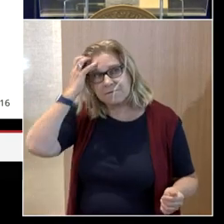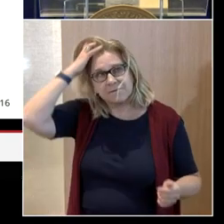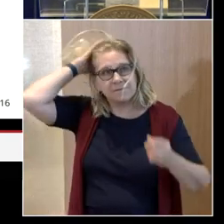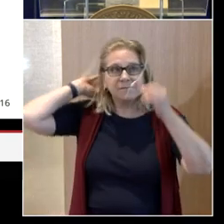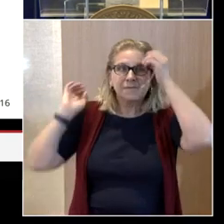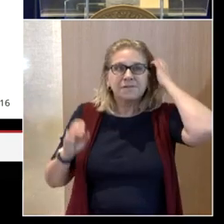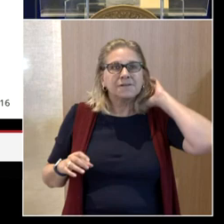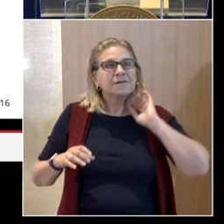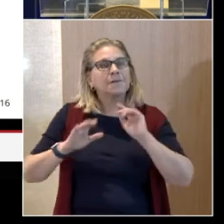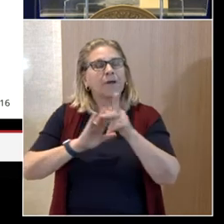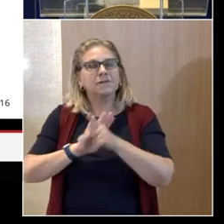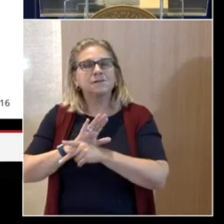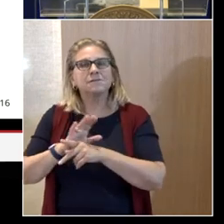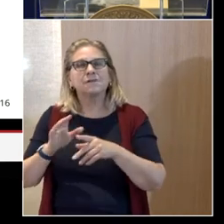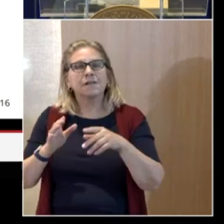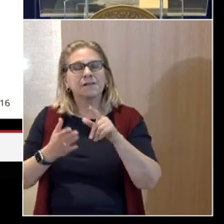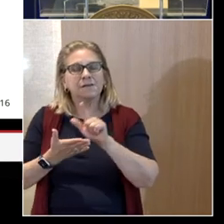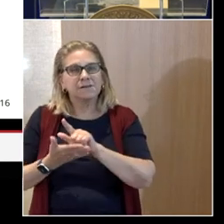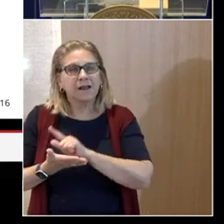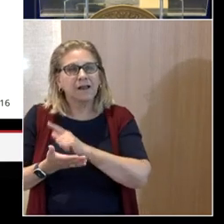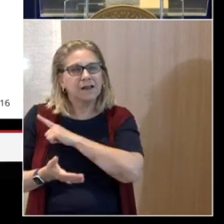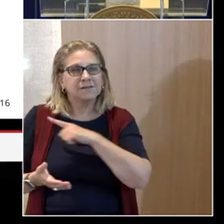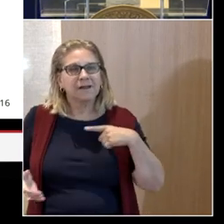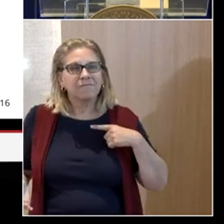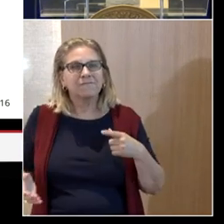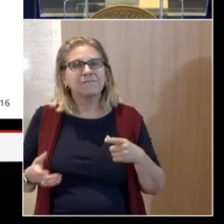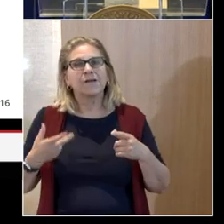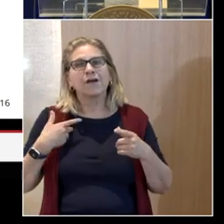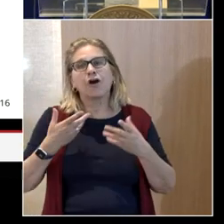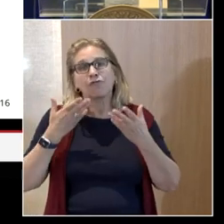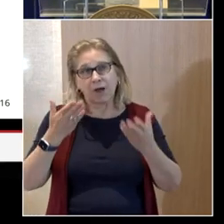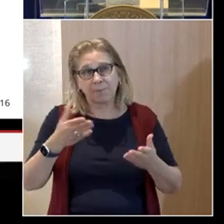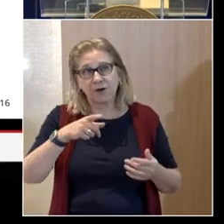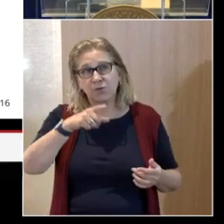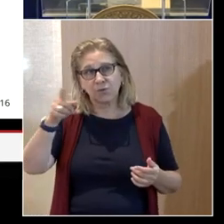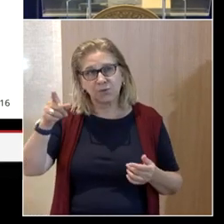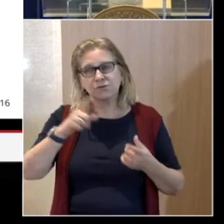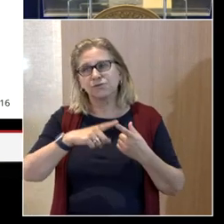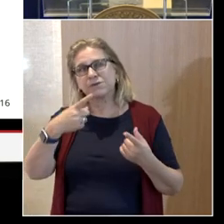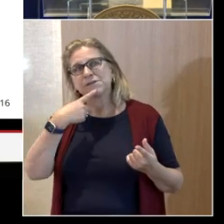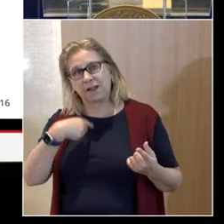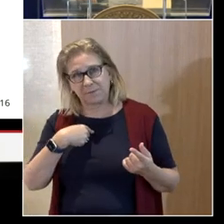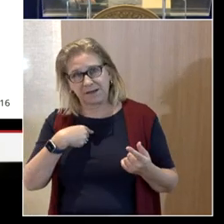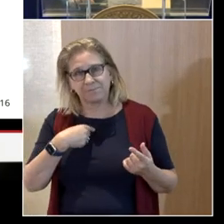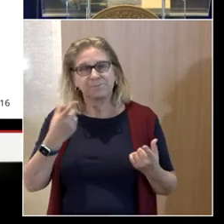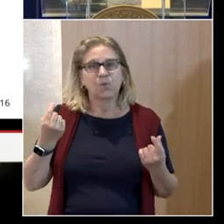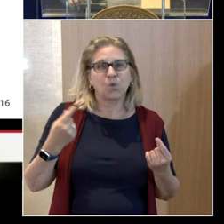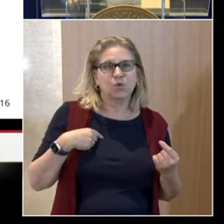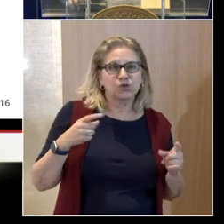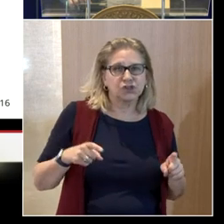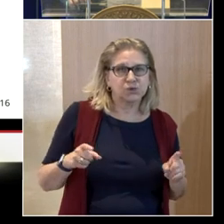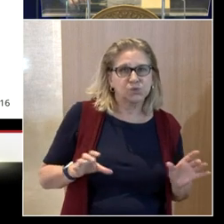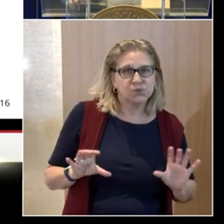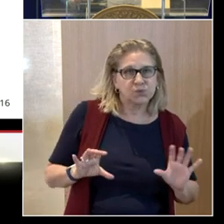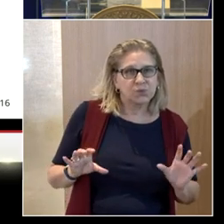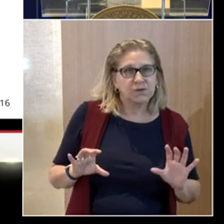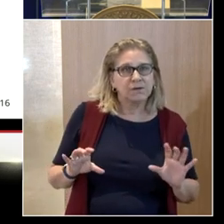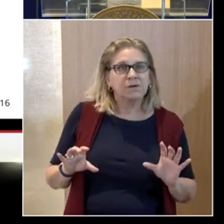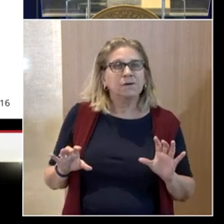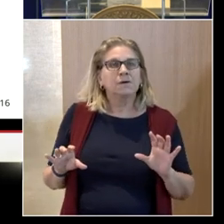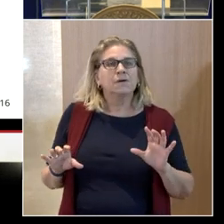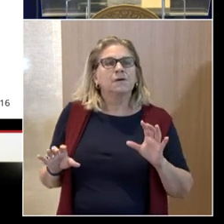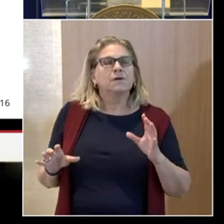set of recommendations for you, for us to do. For everybody, and it's about alignment. And